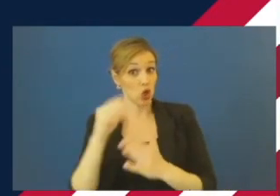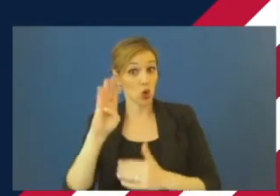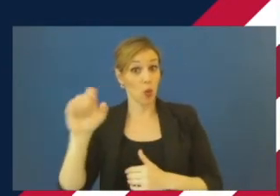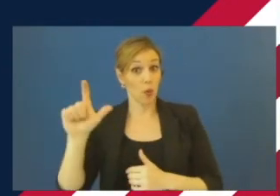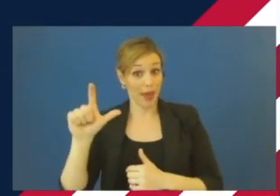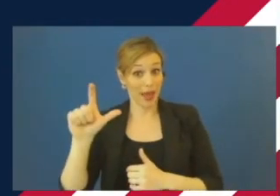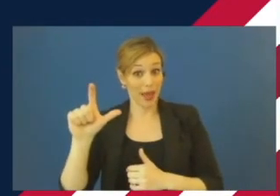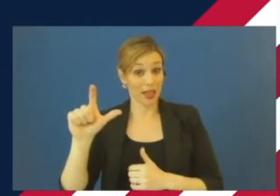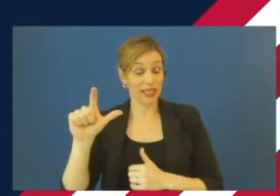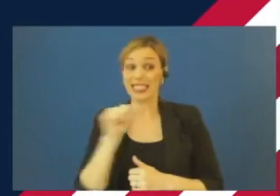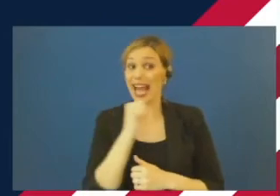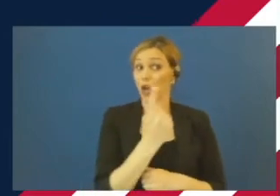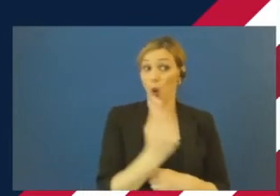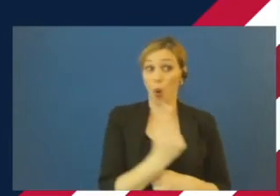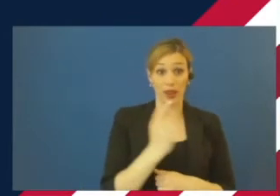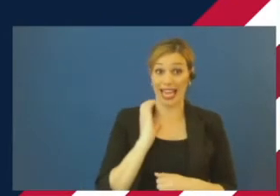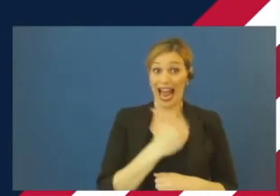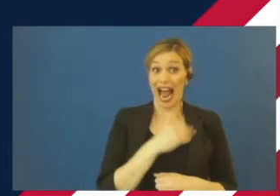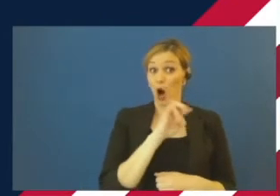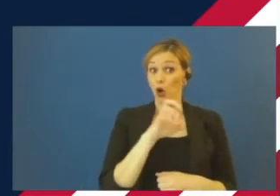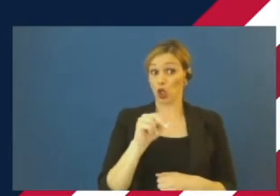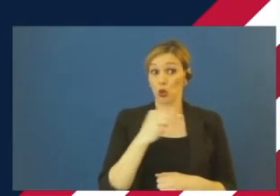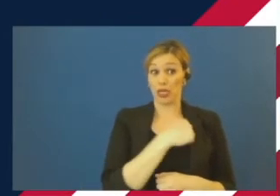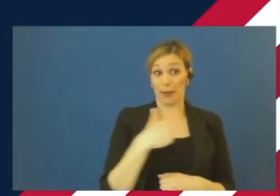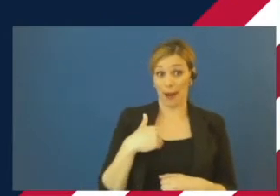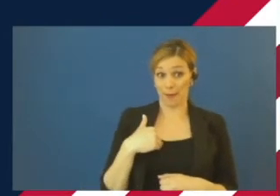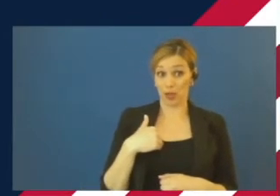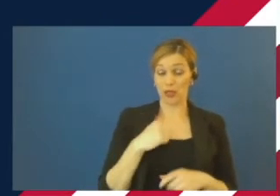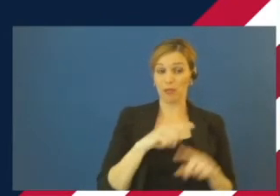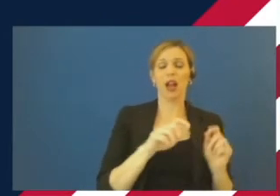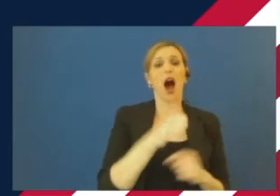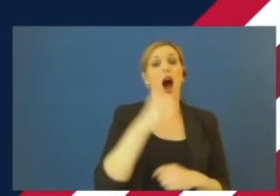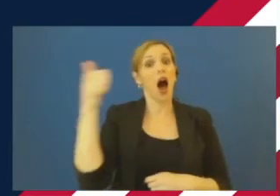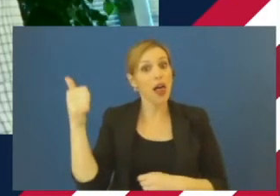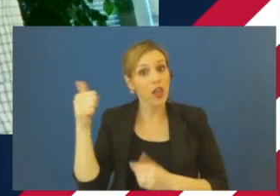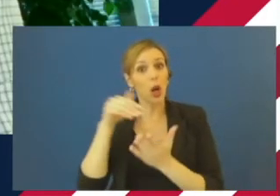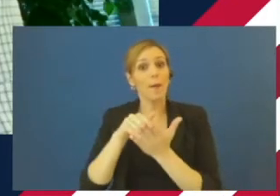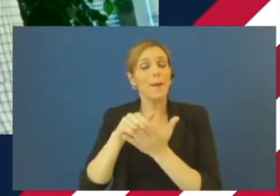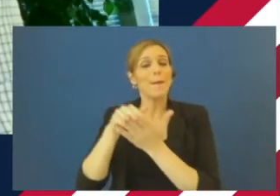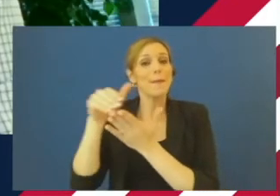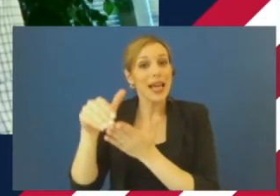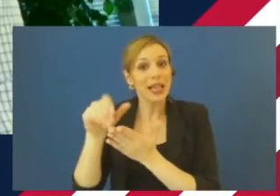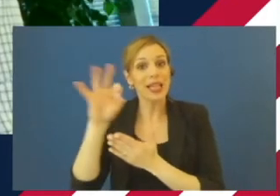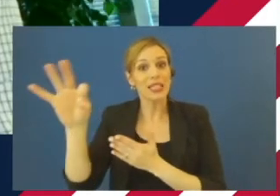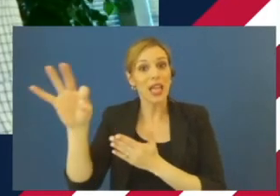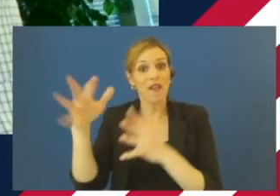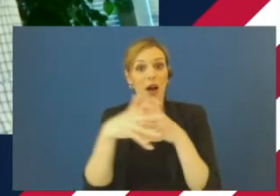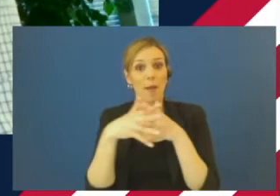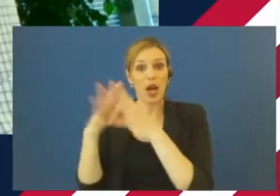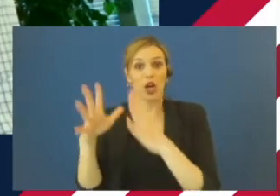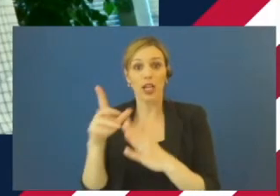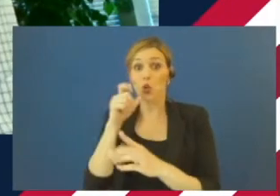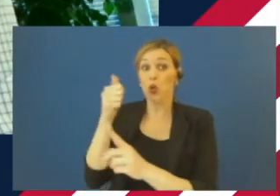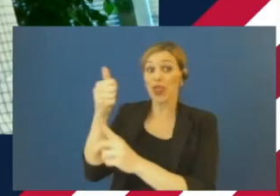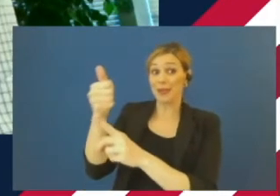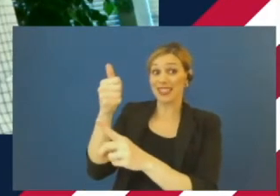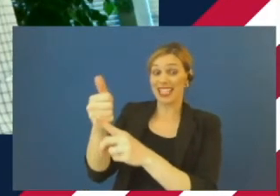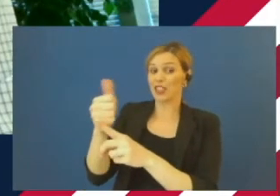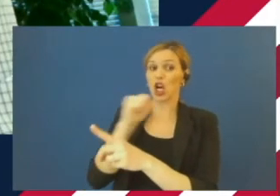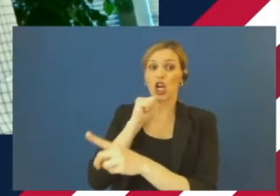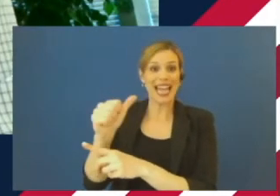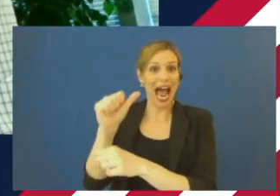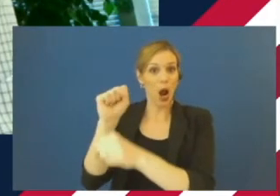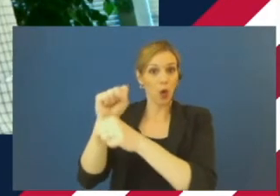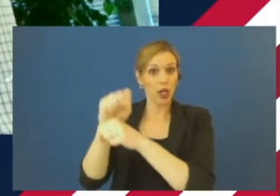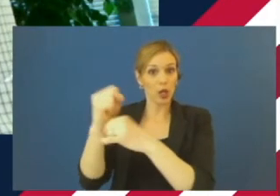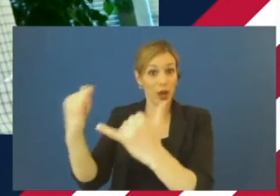but to the countless millions of Americans that are currently unemployed because of the economic crisis that came